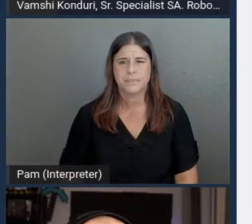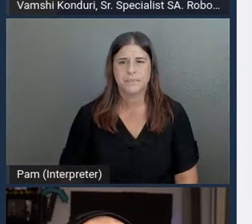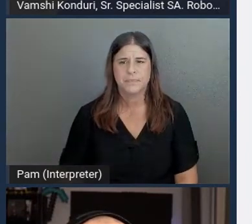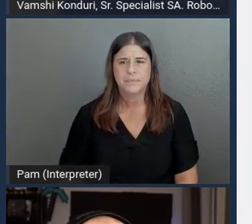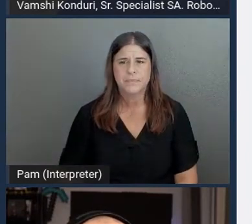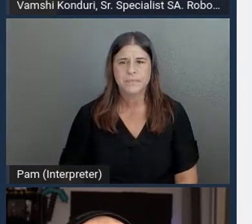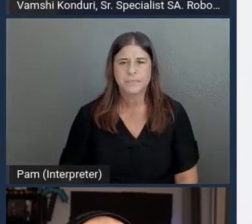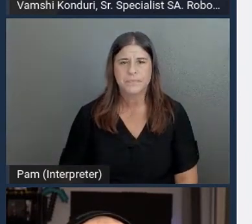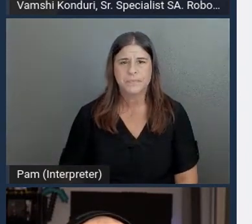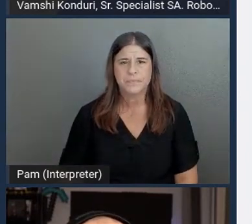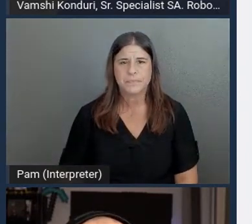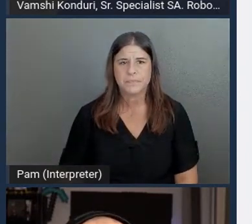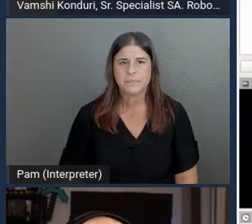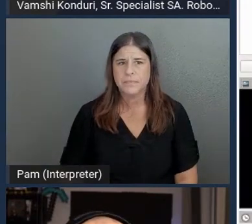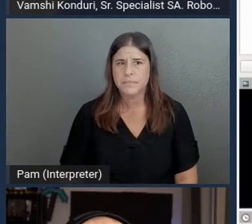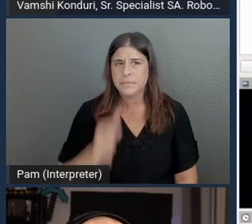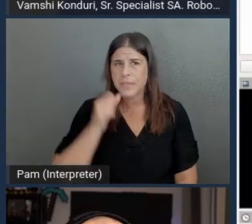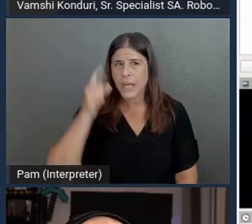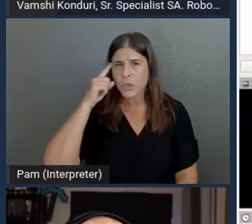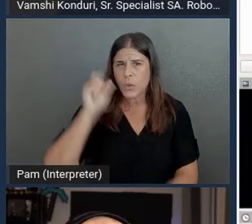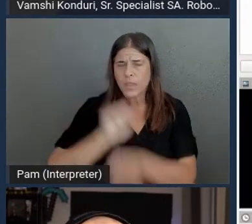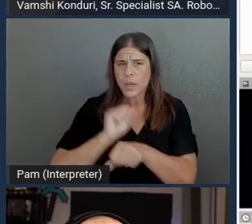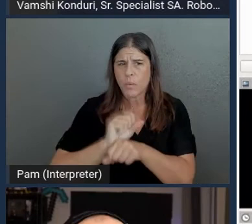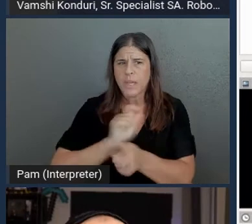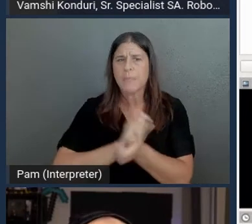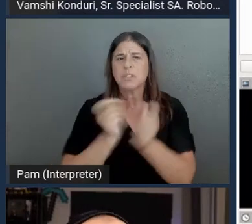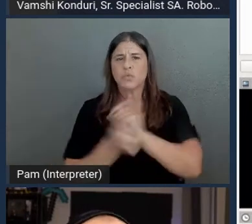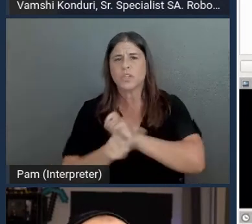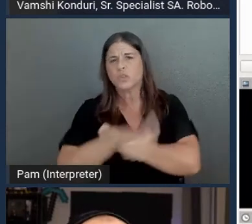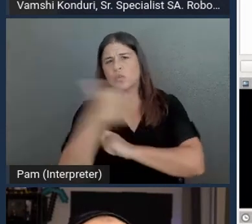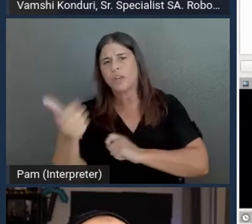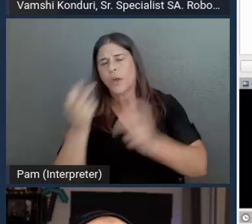I don't think it works. Let me switch to this view, which is a better